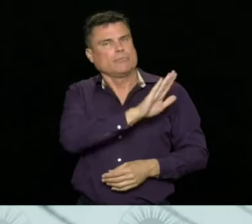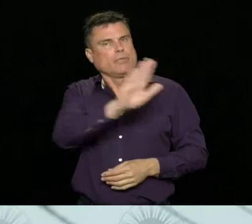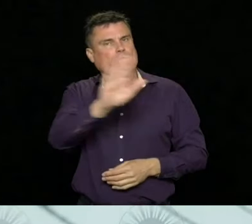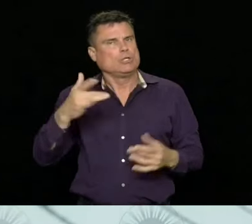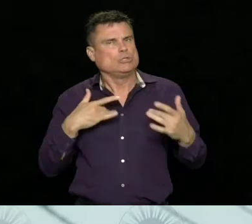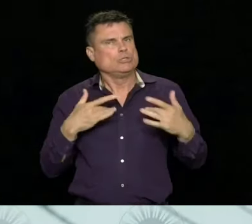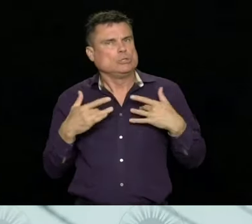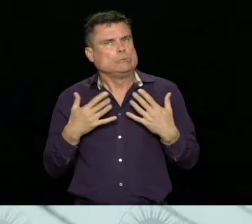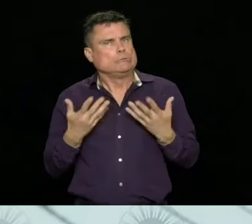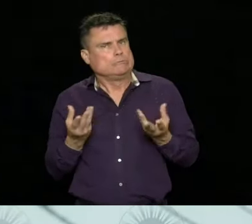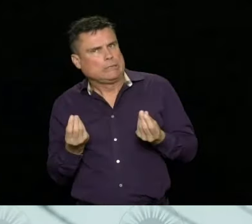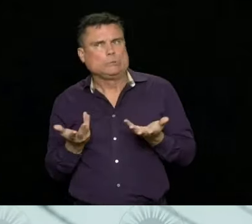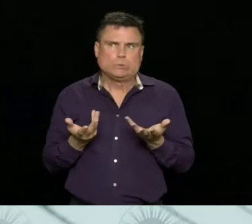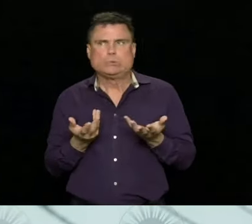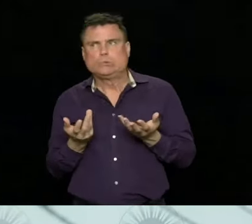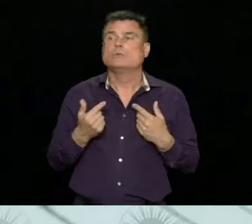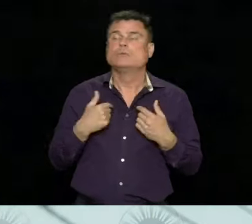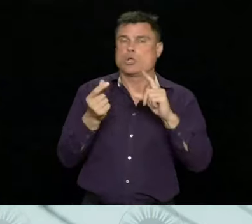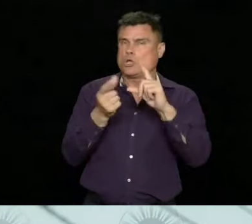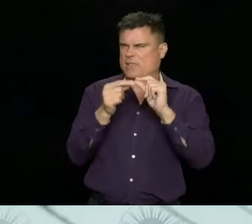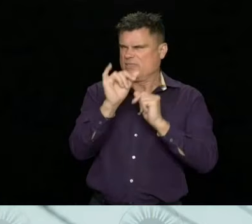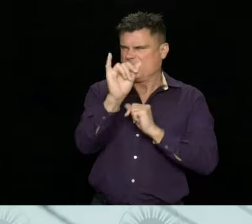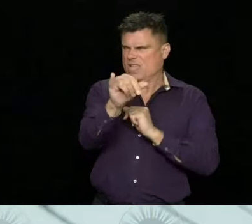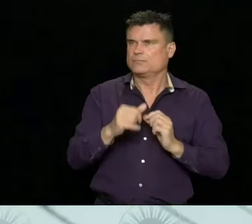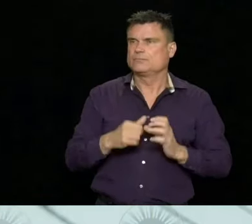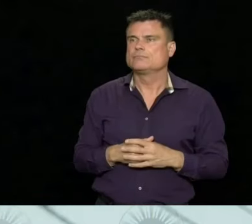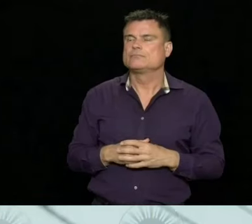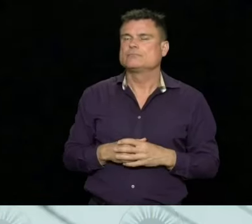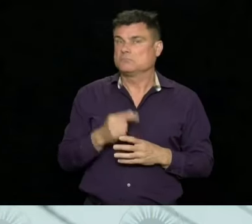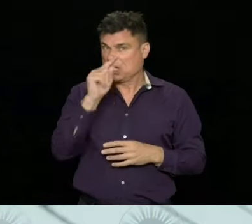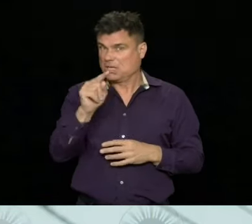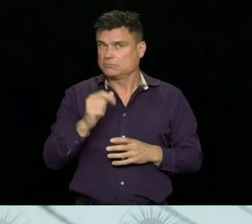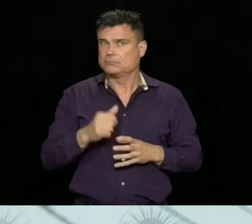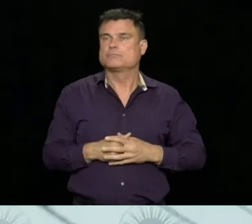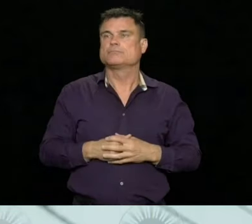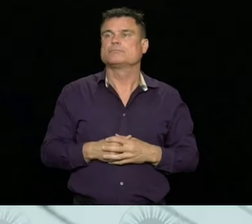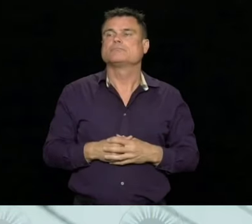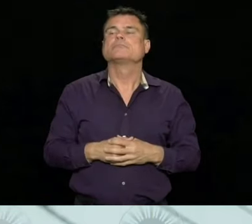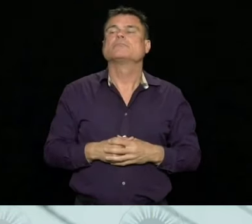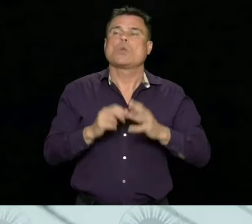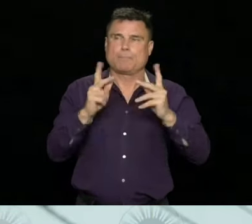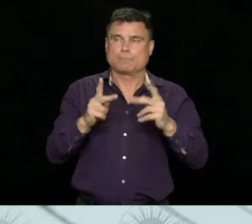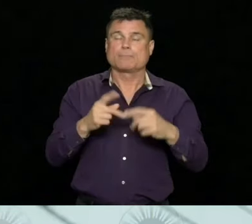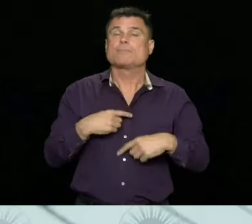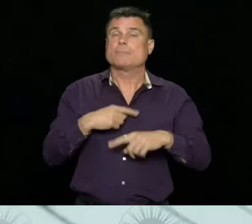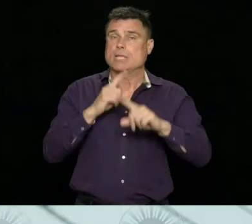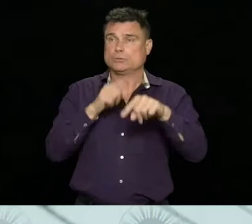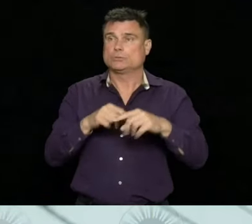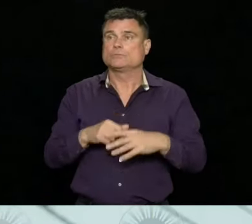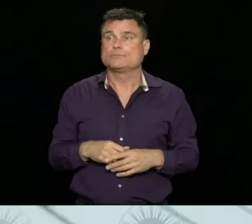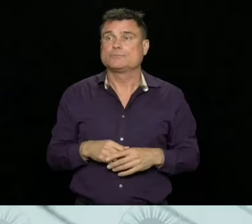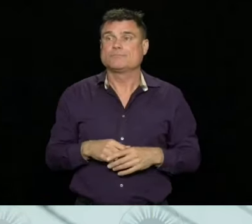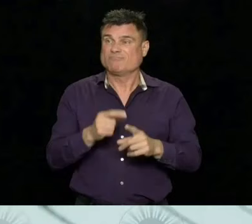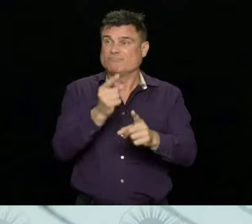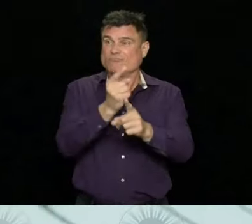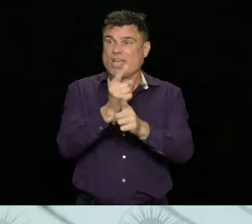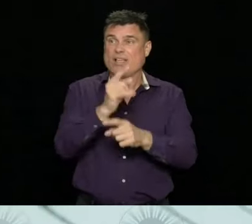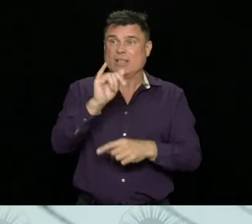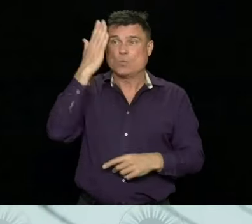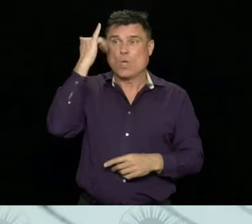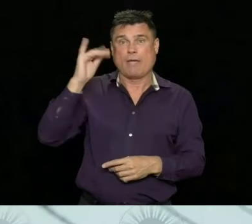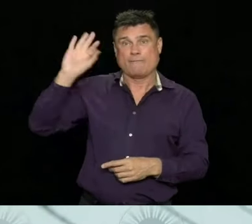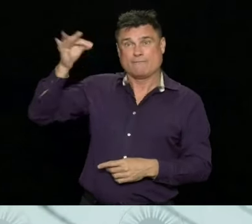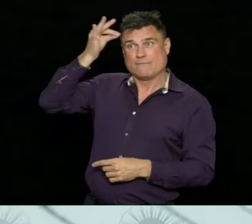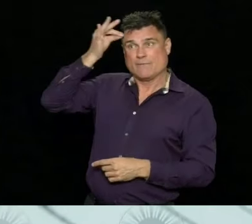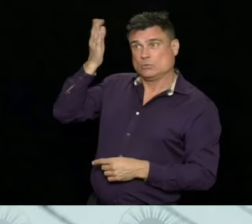Thank you. Yeah, I think that's why we are working with the federal government to support